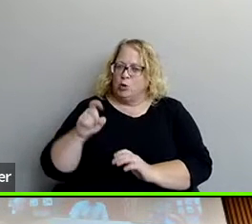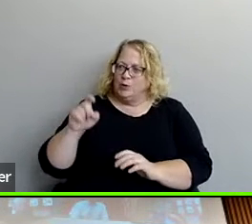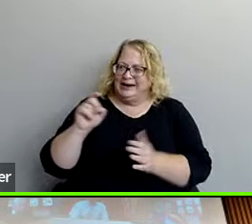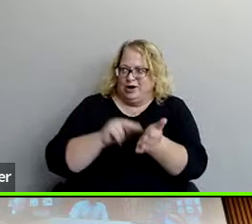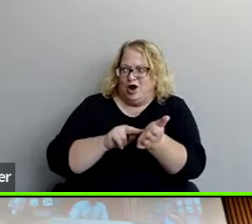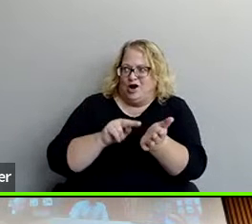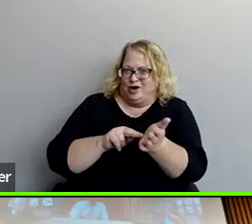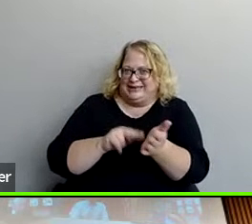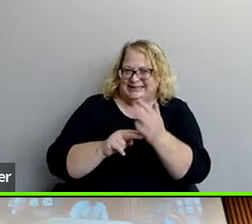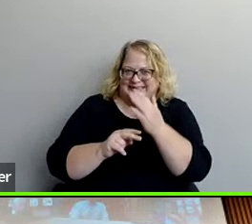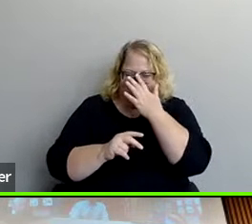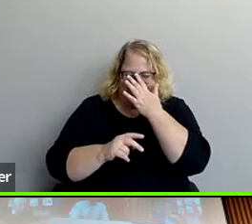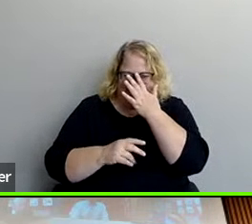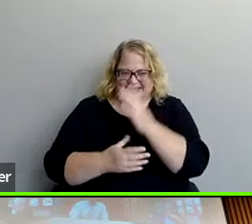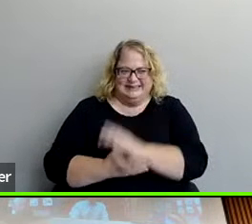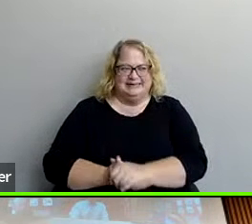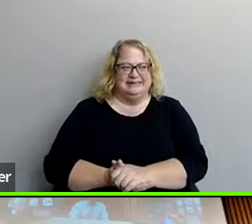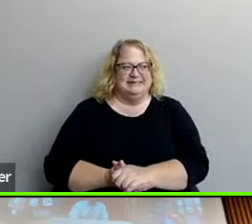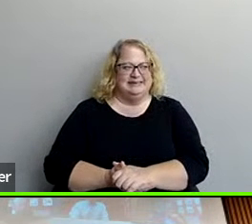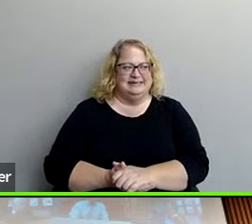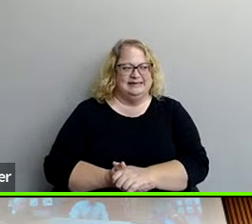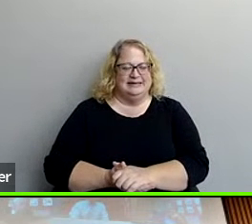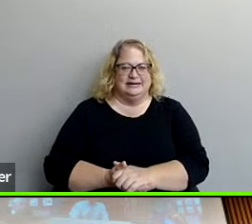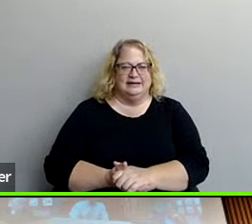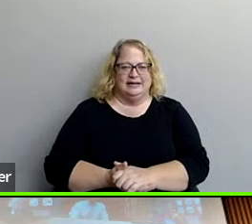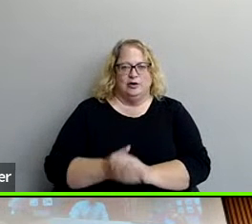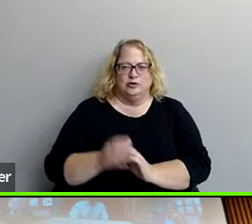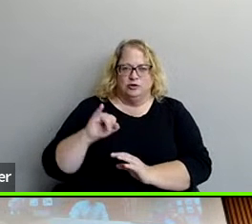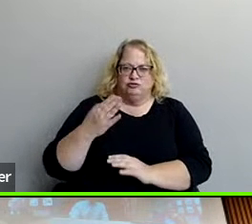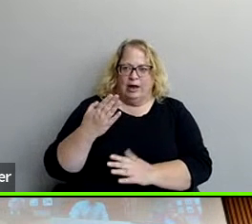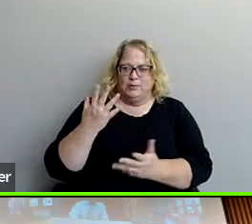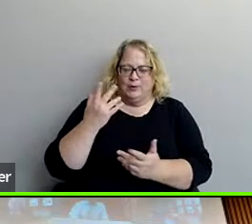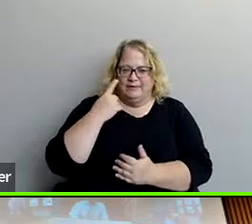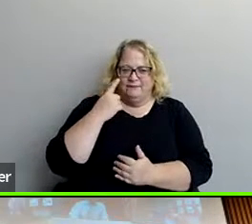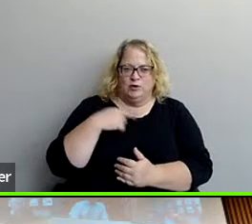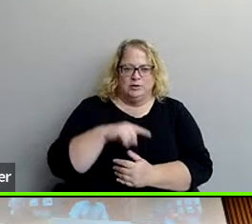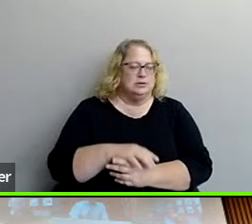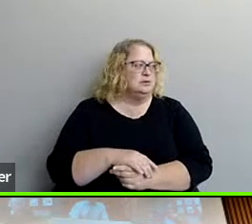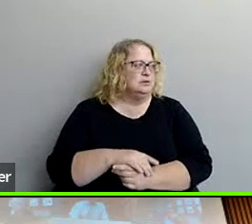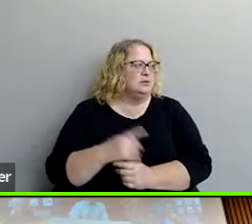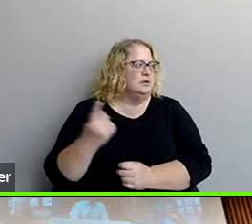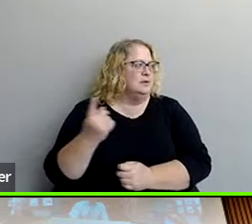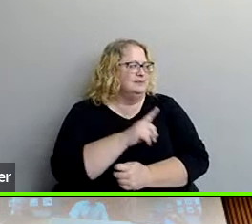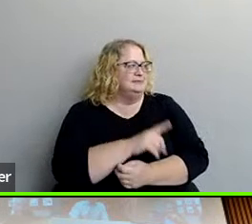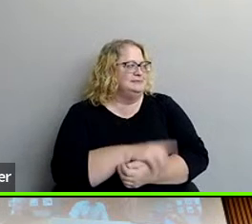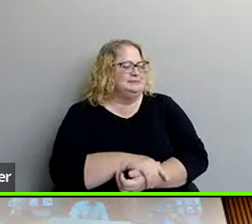need our nurses. Their job, so you can put on ladies. Kevin's time went out.